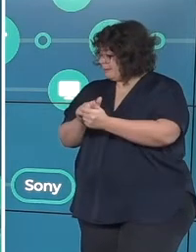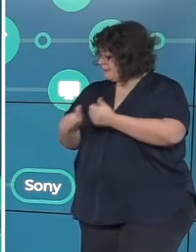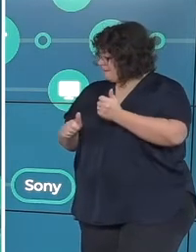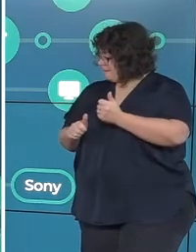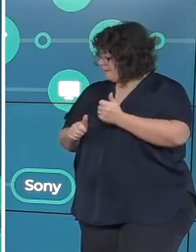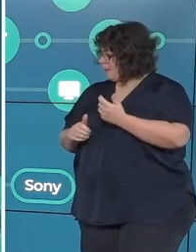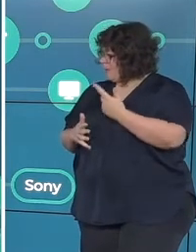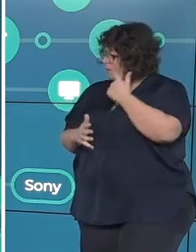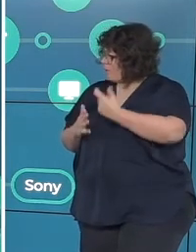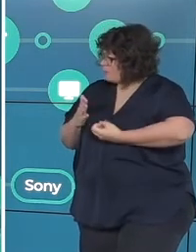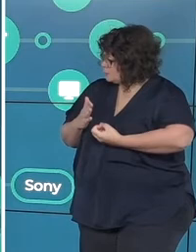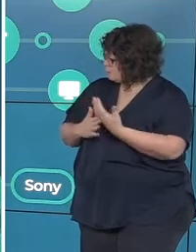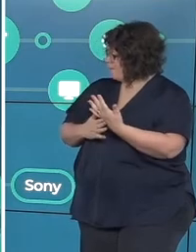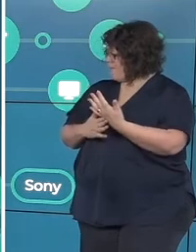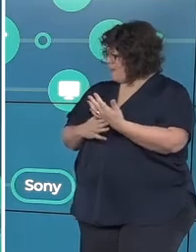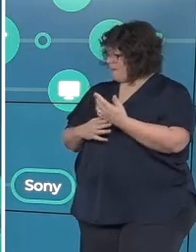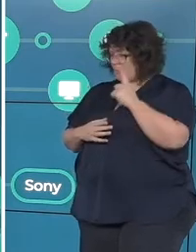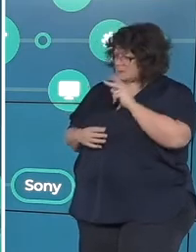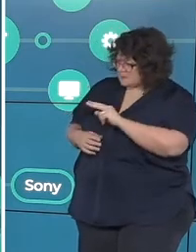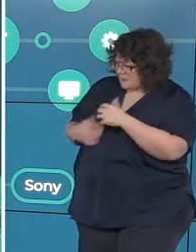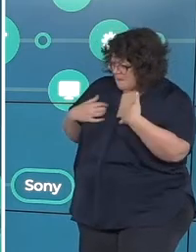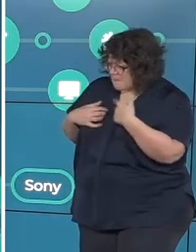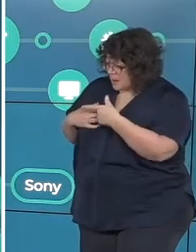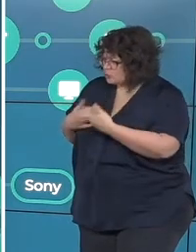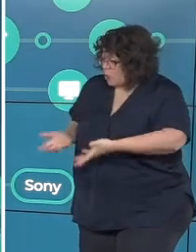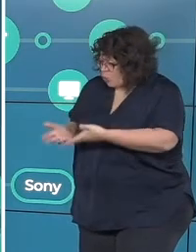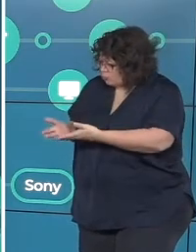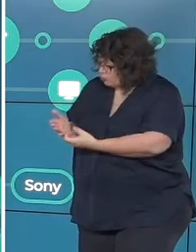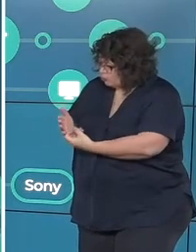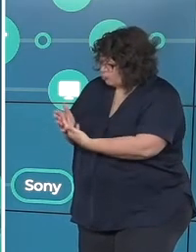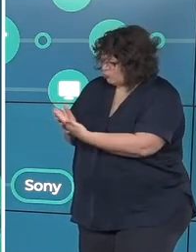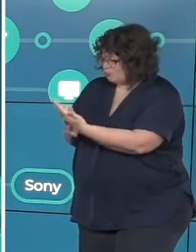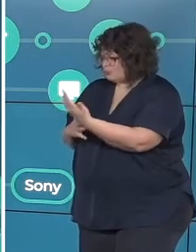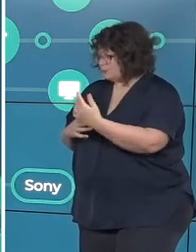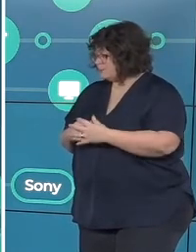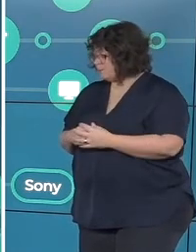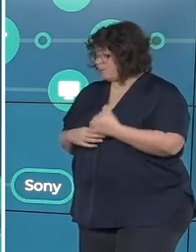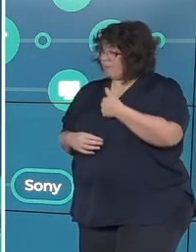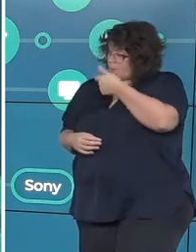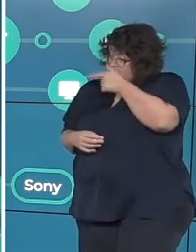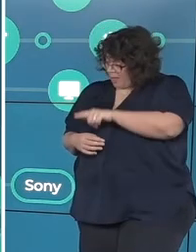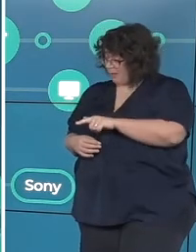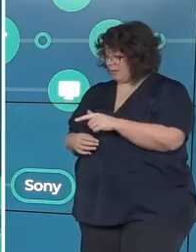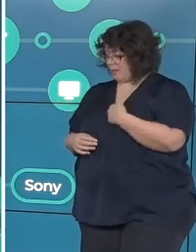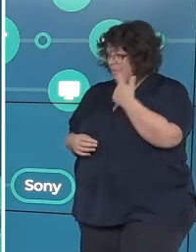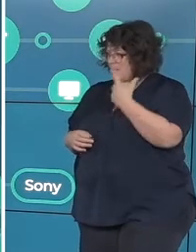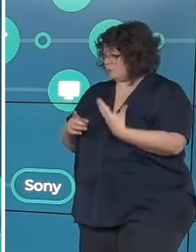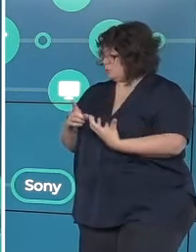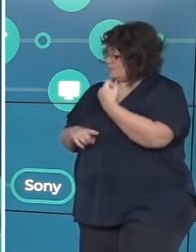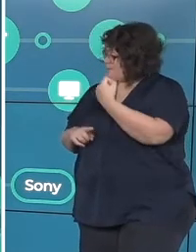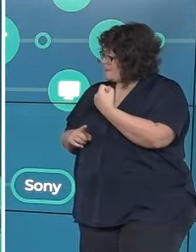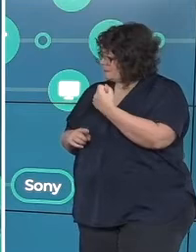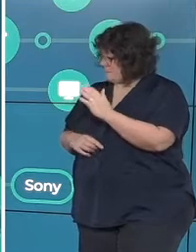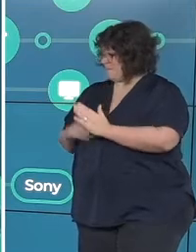I was lucky that I was able to find this and build on it and be effective in it,